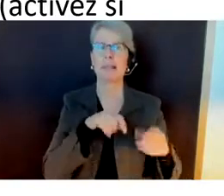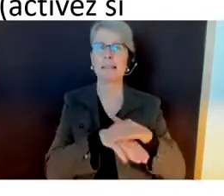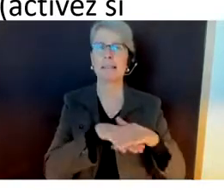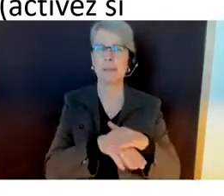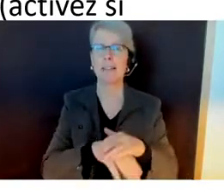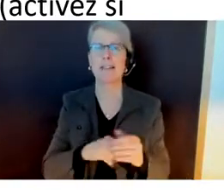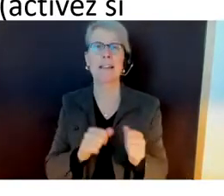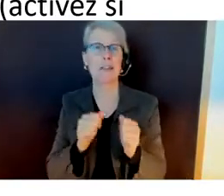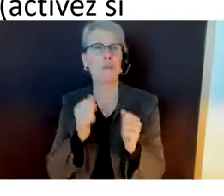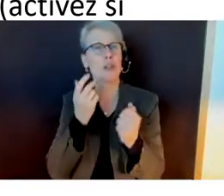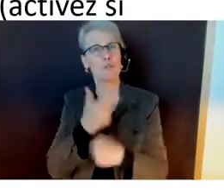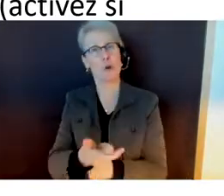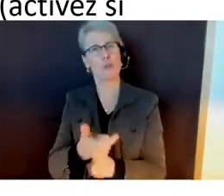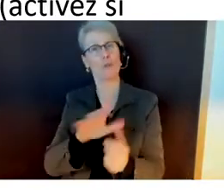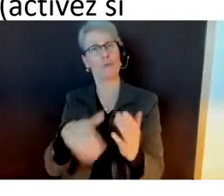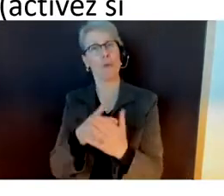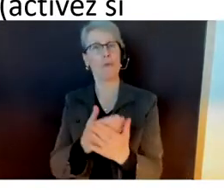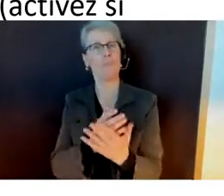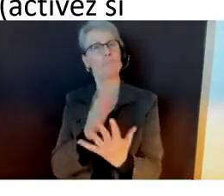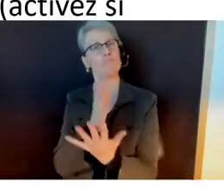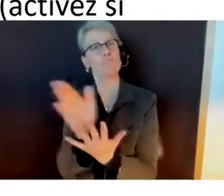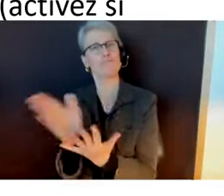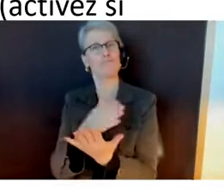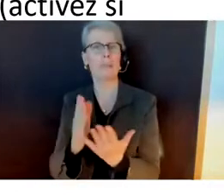And in that way, you'll be able to enjoy all of the accessibility that's offered.